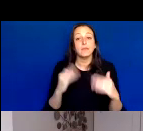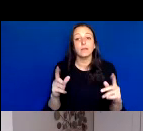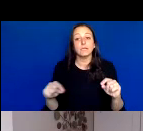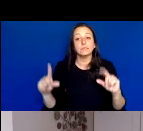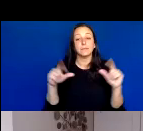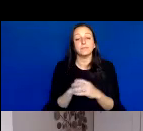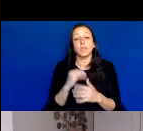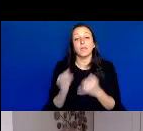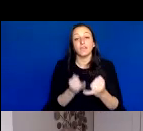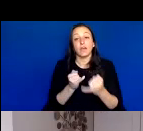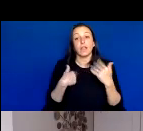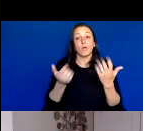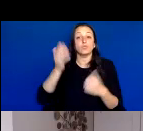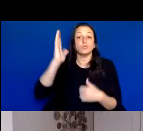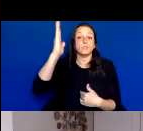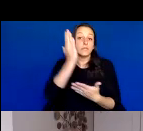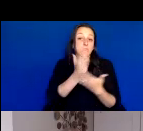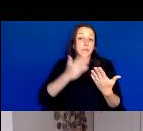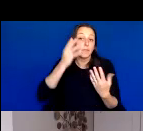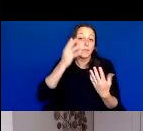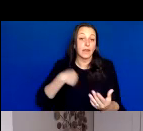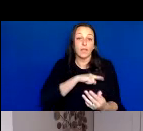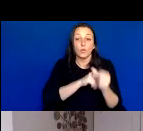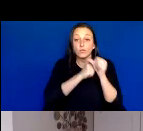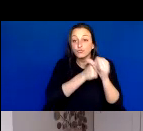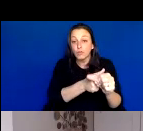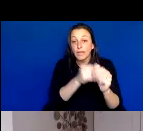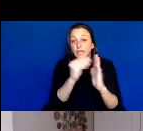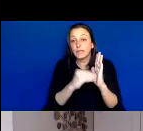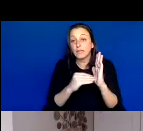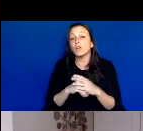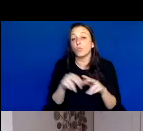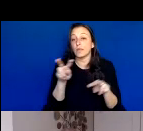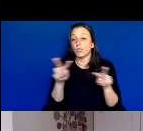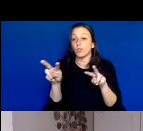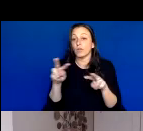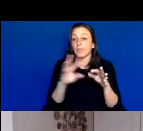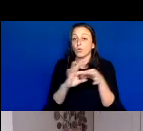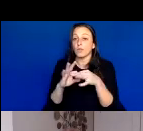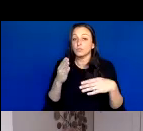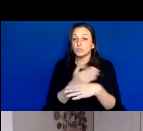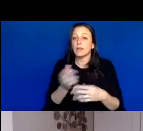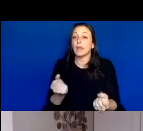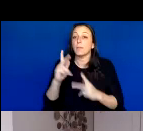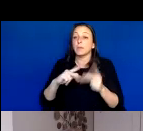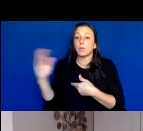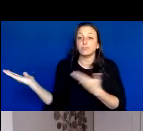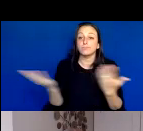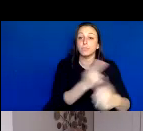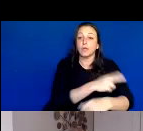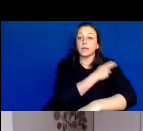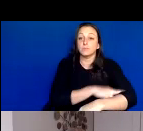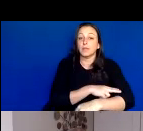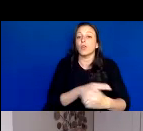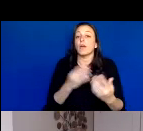Finally, I want to present some of this data that we are tracking where we look at the correlation between hospitalization rates and our up-to-date vaccination